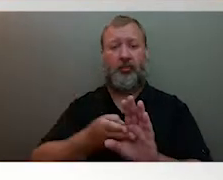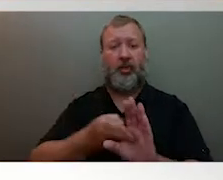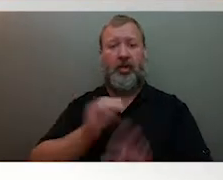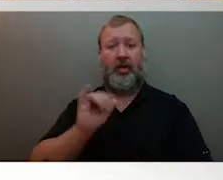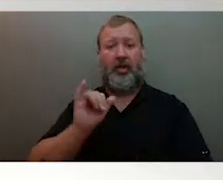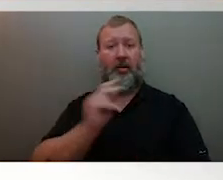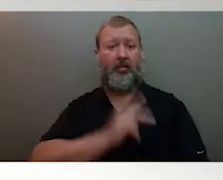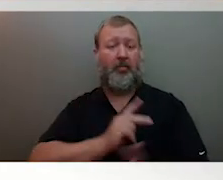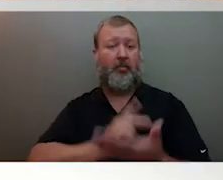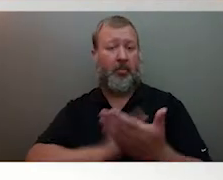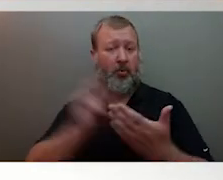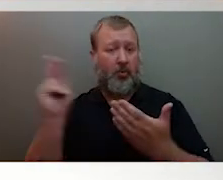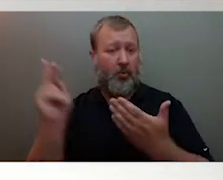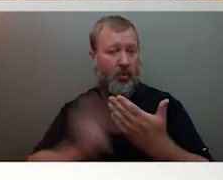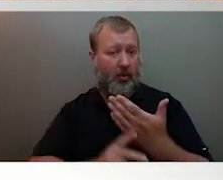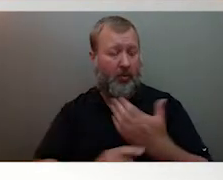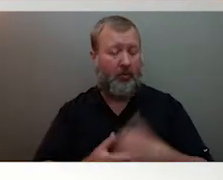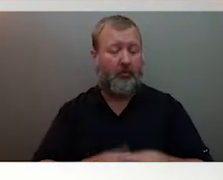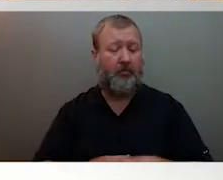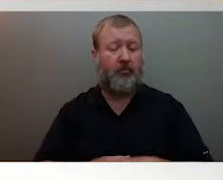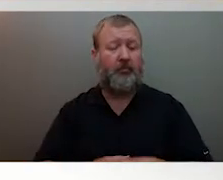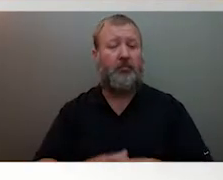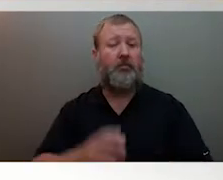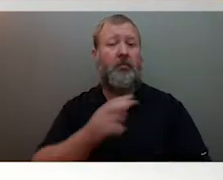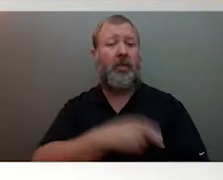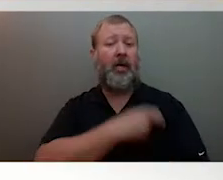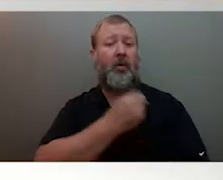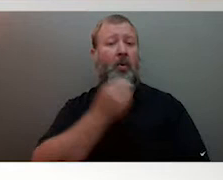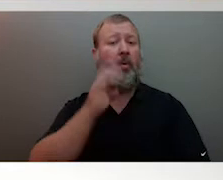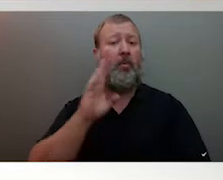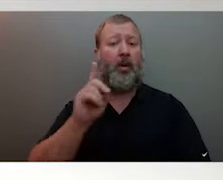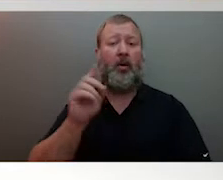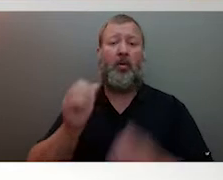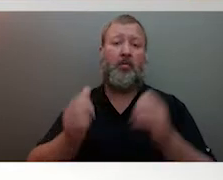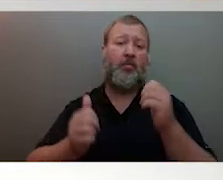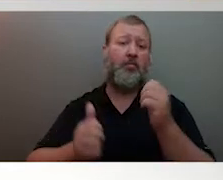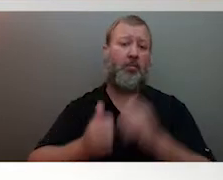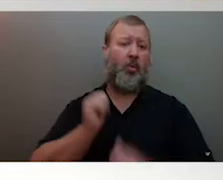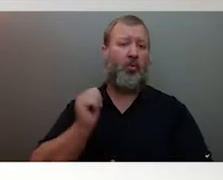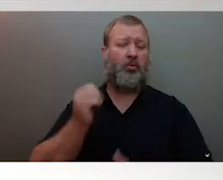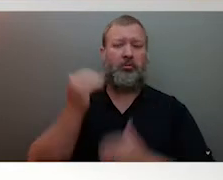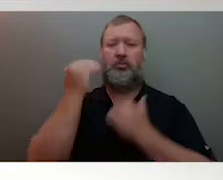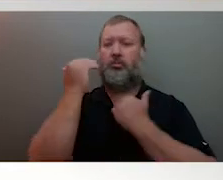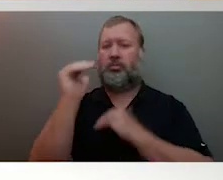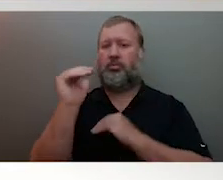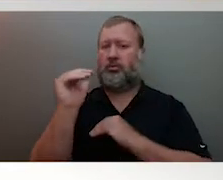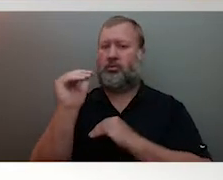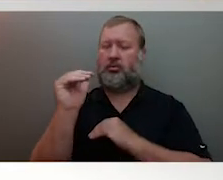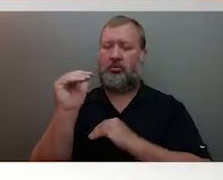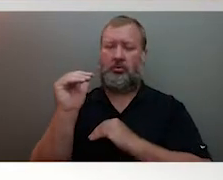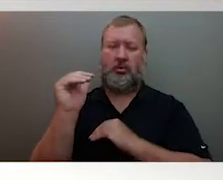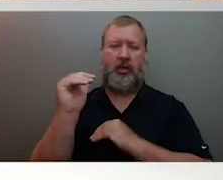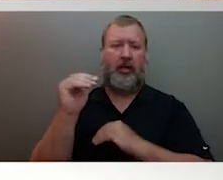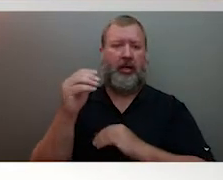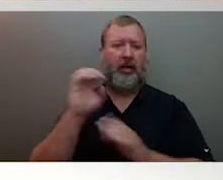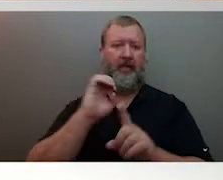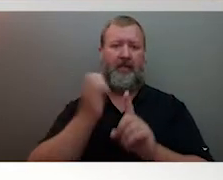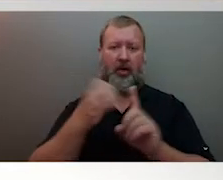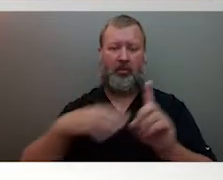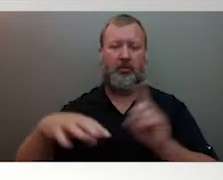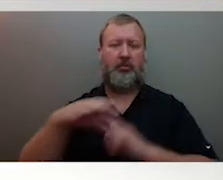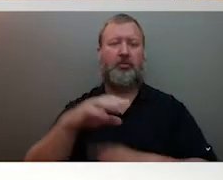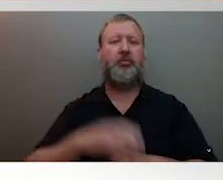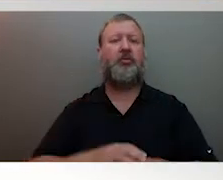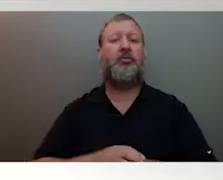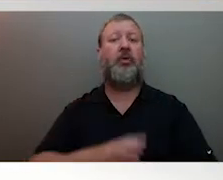hospital homebound program. Hospital homebound is considered one of our most restrictive environments. It is the goal that